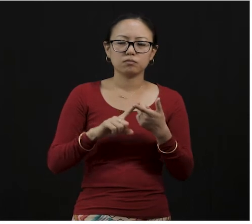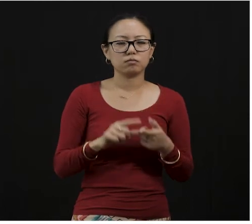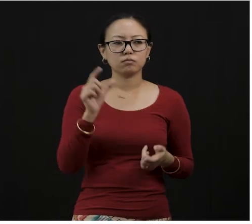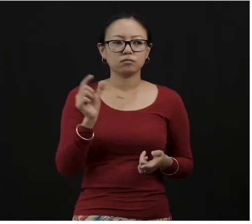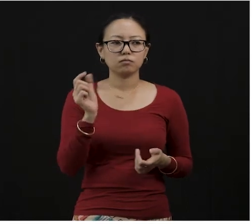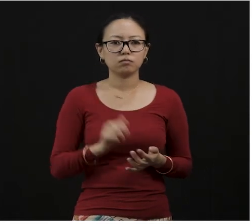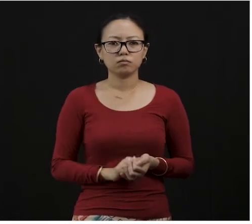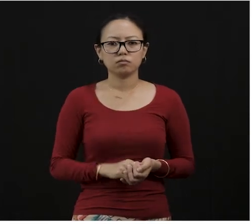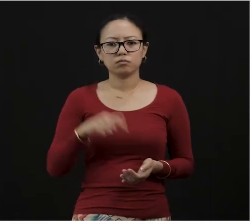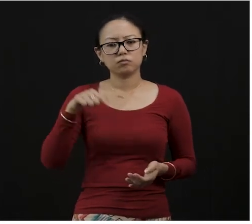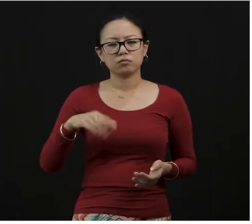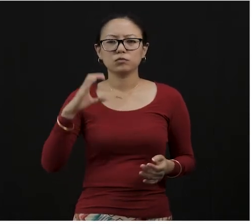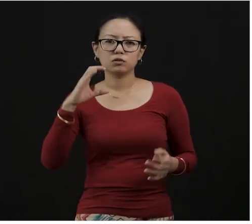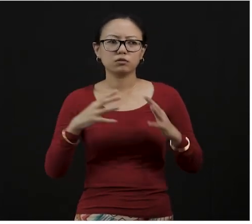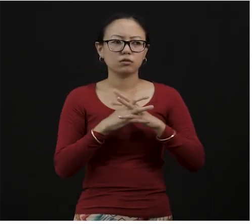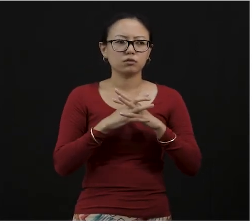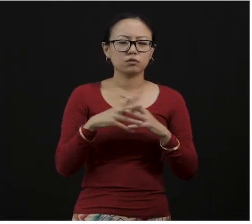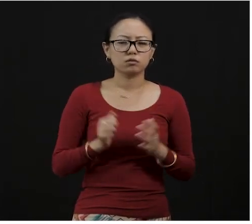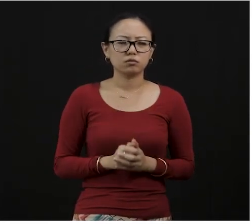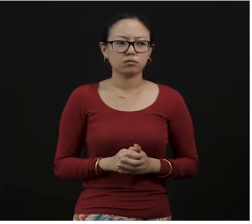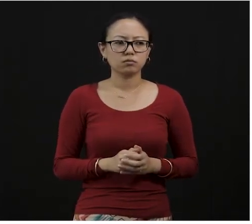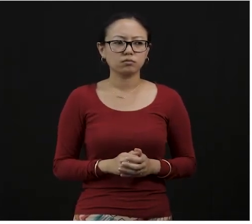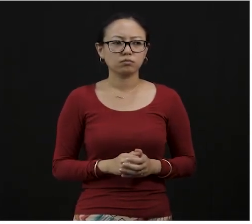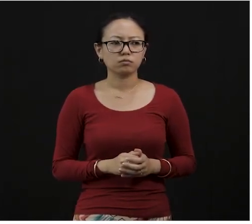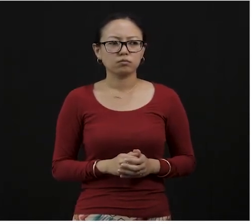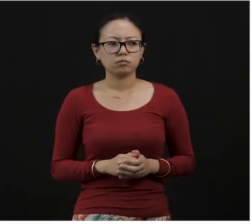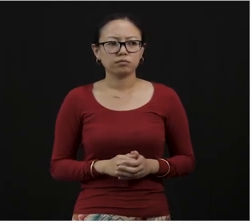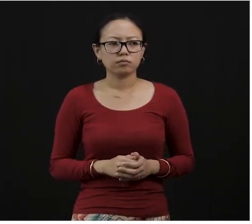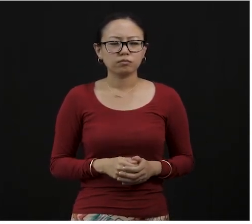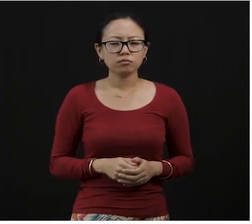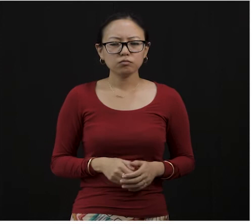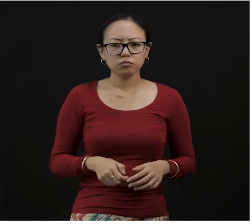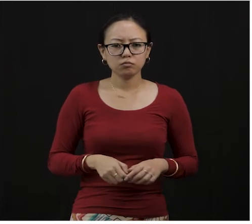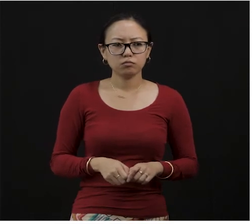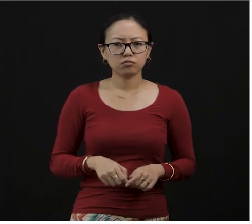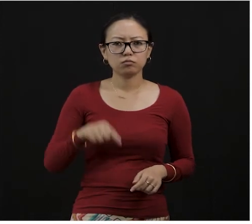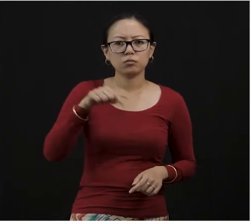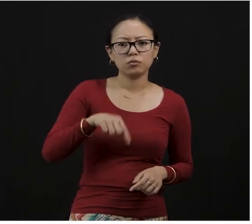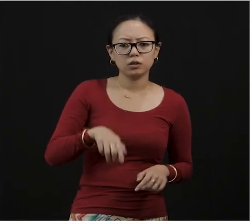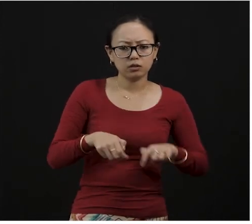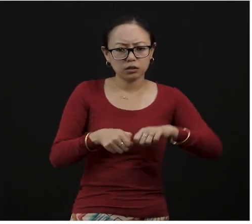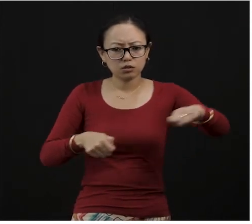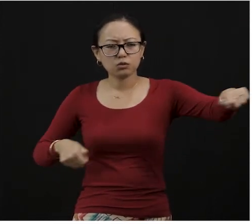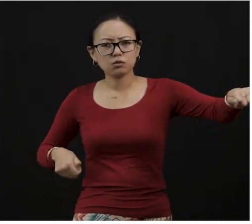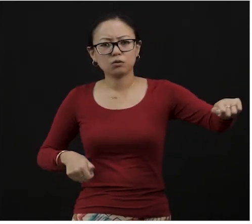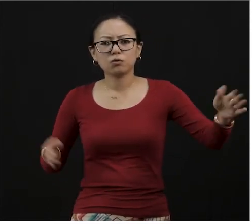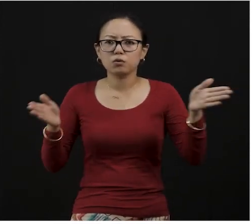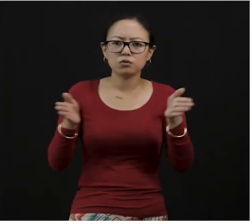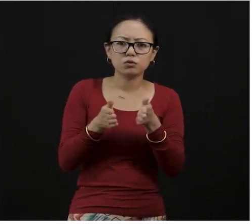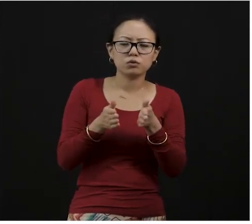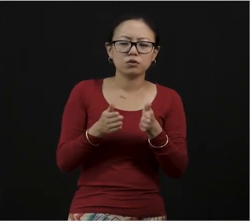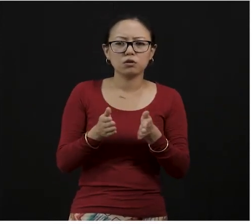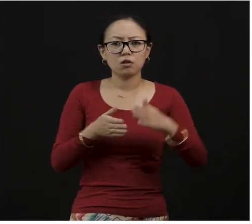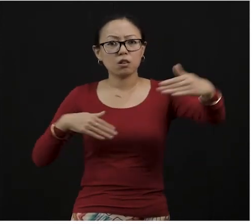Decide whether this length are longer or shorter and use m or centimeter accordingly. So the thickness of a book. How